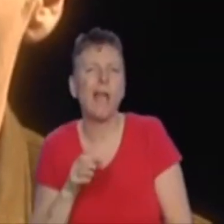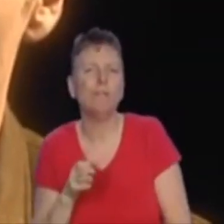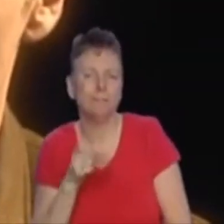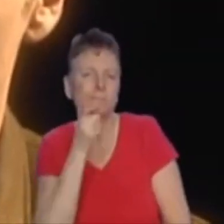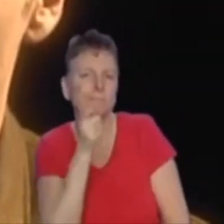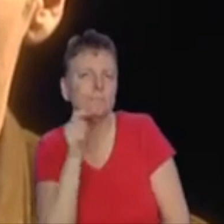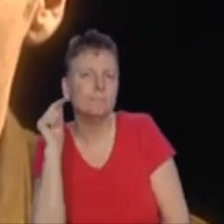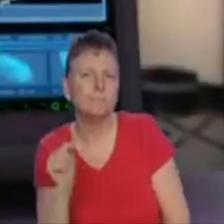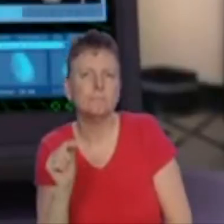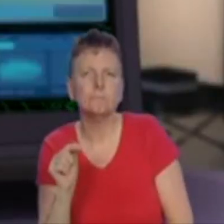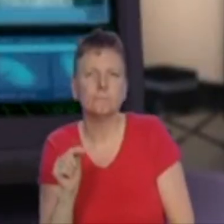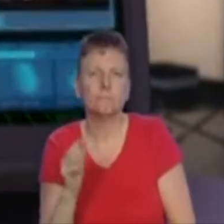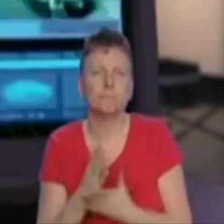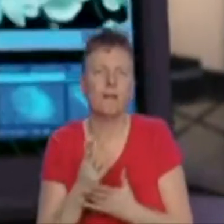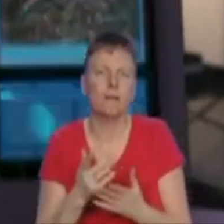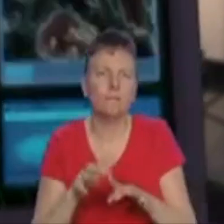murdered with a poisoned umbrella.